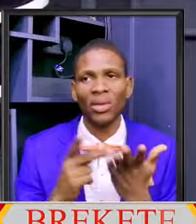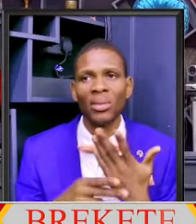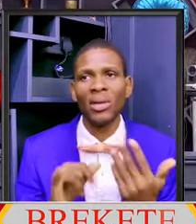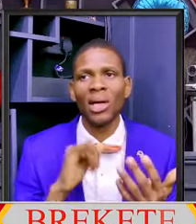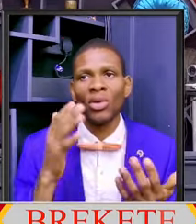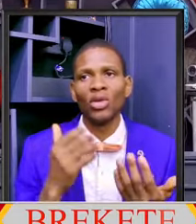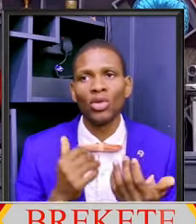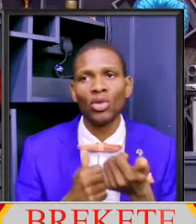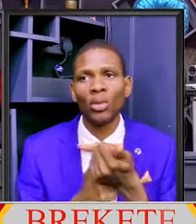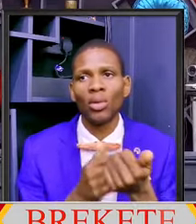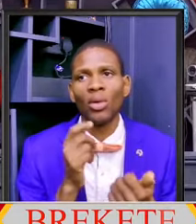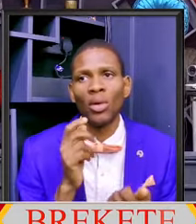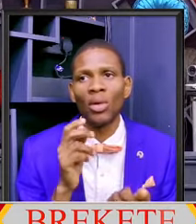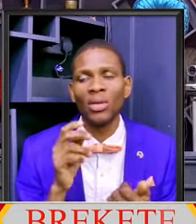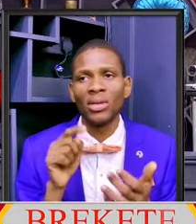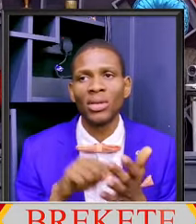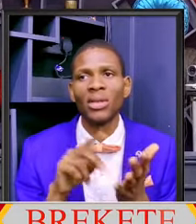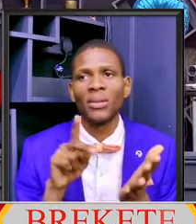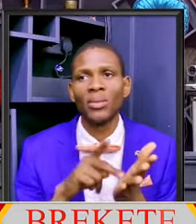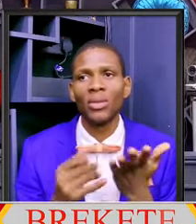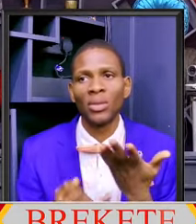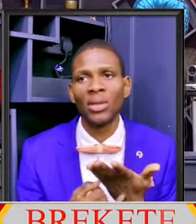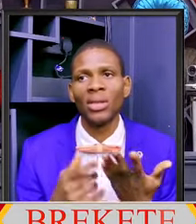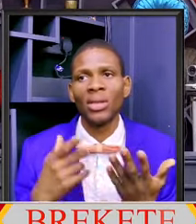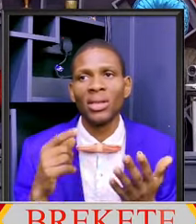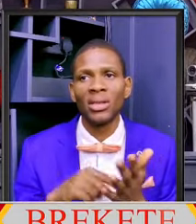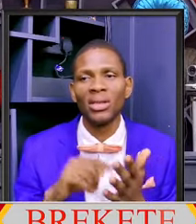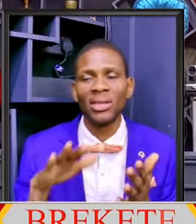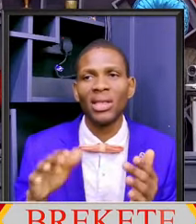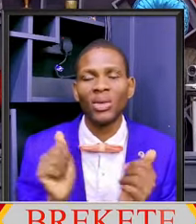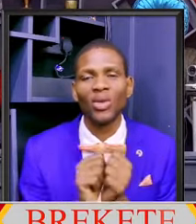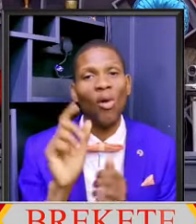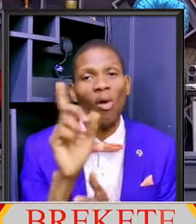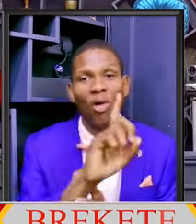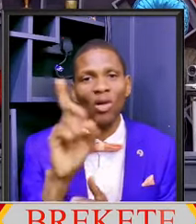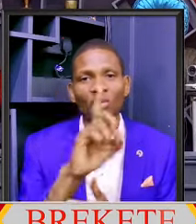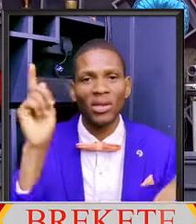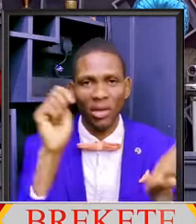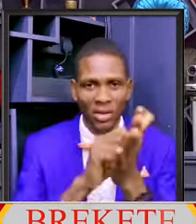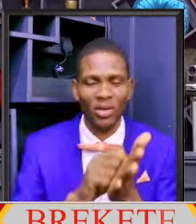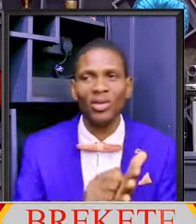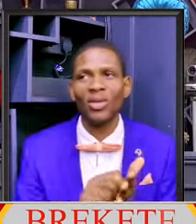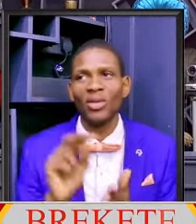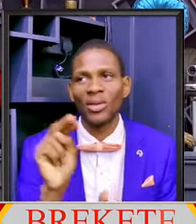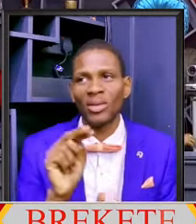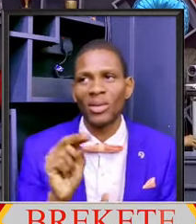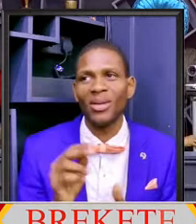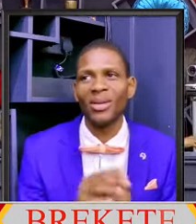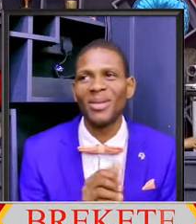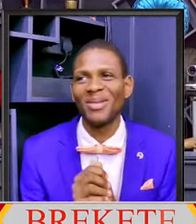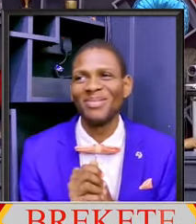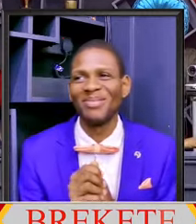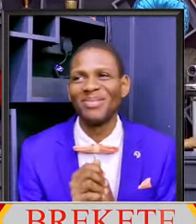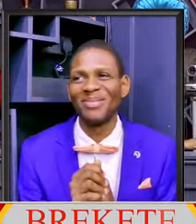I will support this project, this child, with 100,000 naira. Hey!